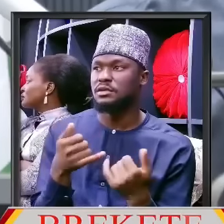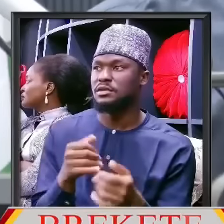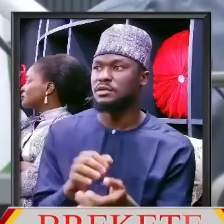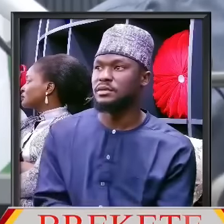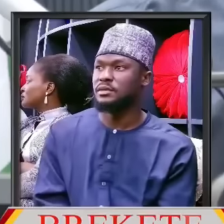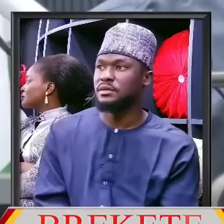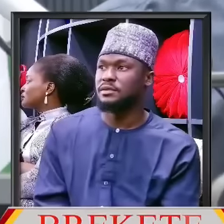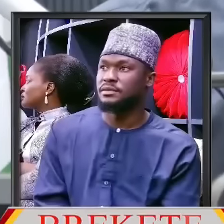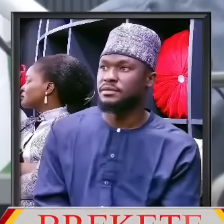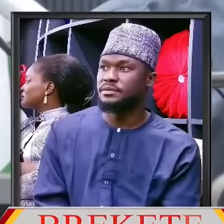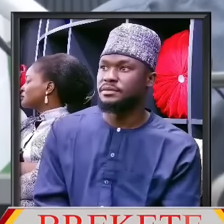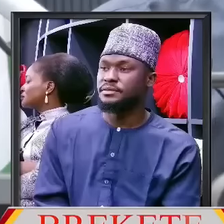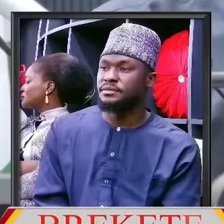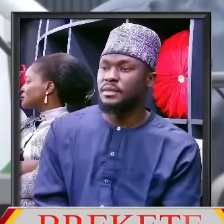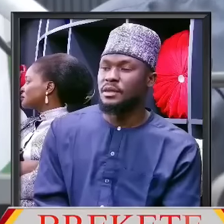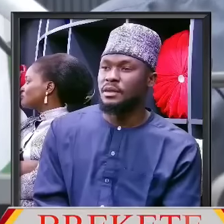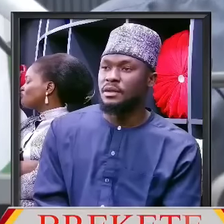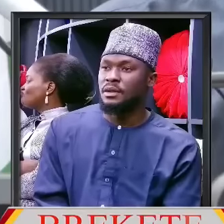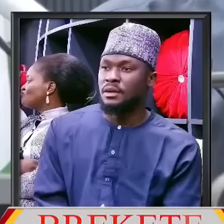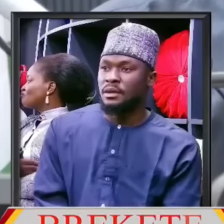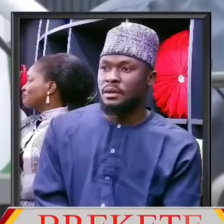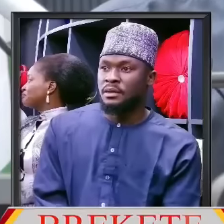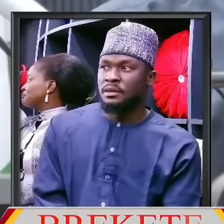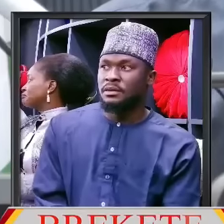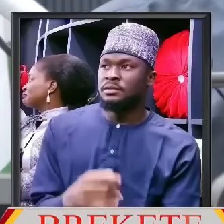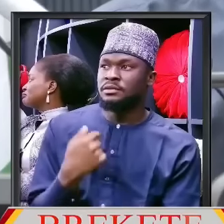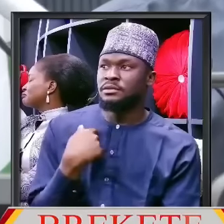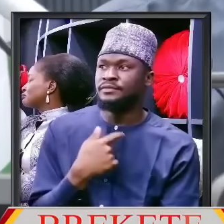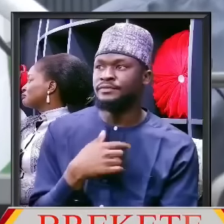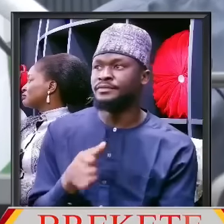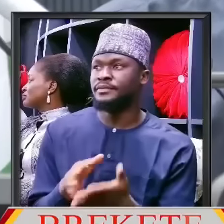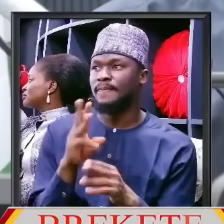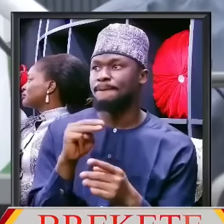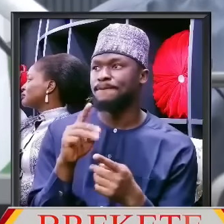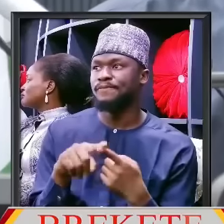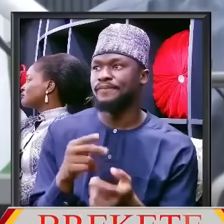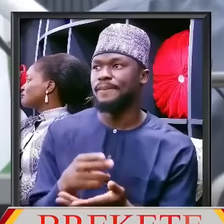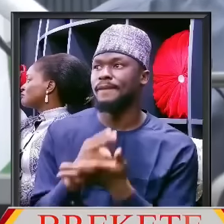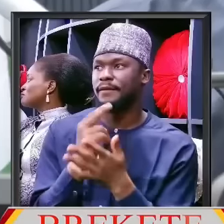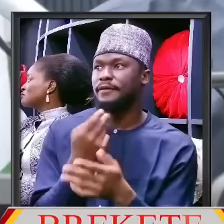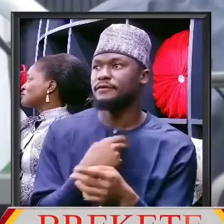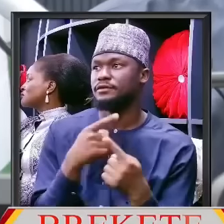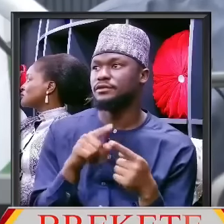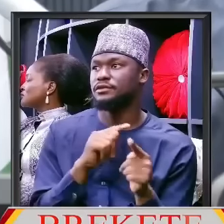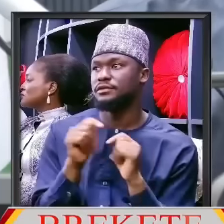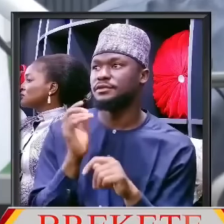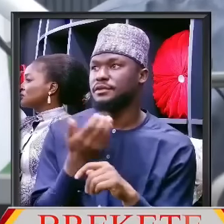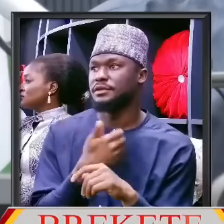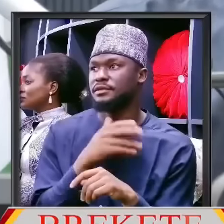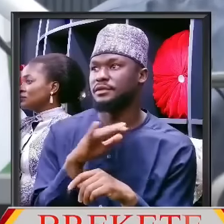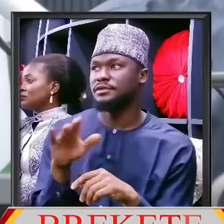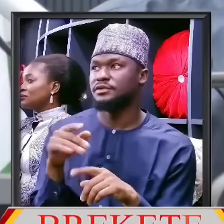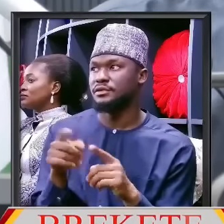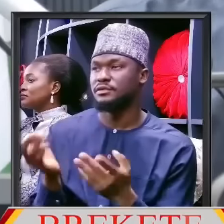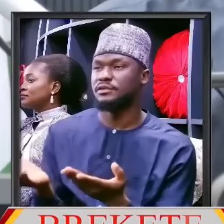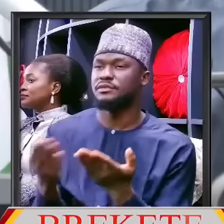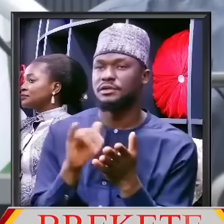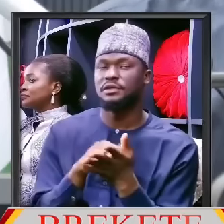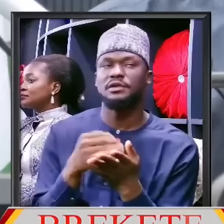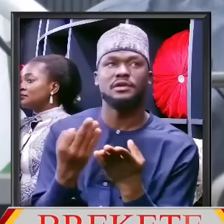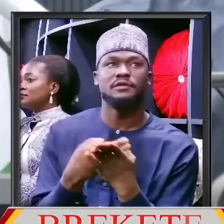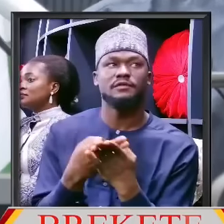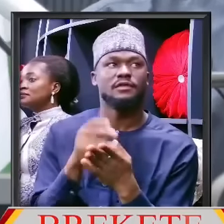Yes. So we can't say, okay, may he help us transfer our children. No, out of vexation, he can't bring out the MDCN document